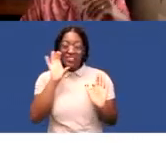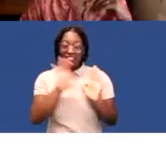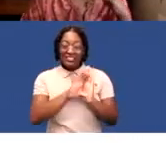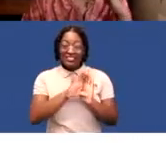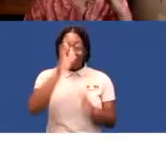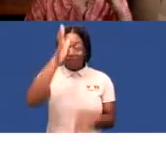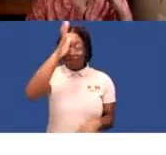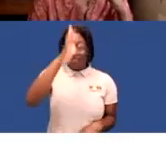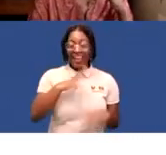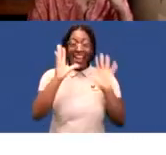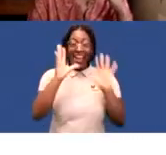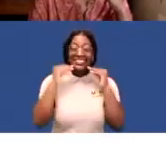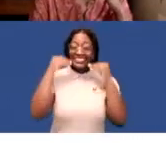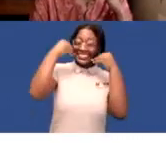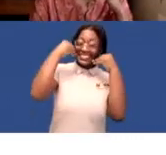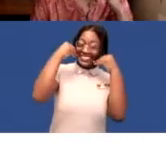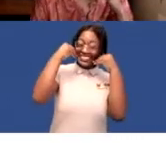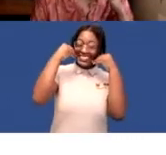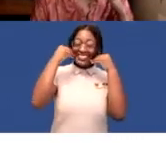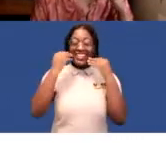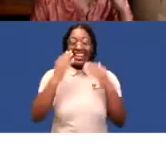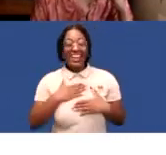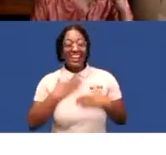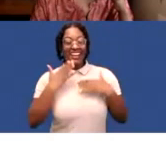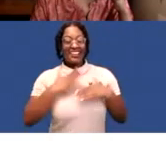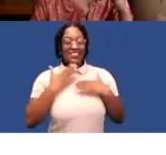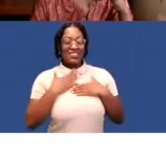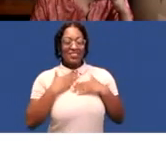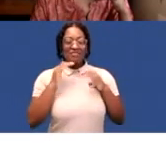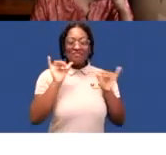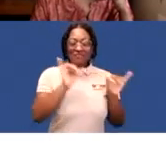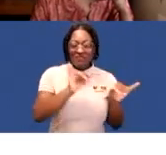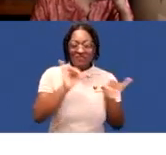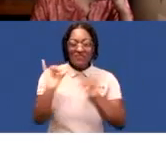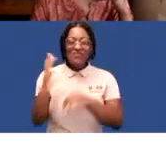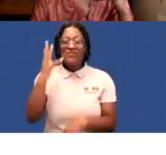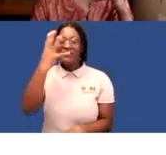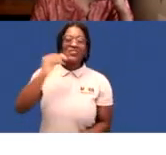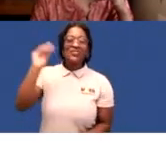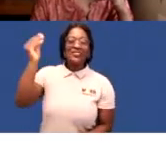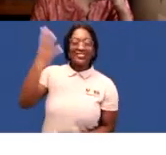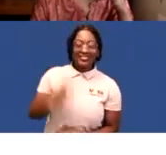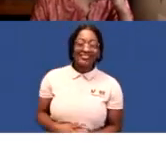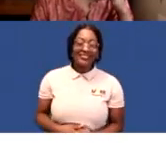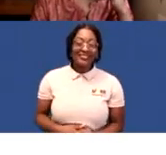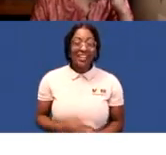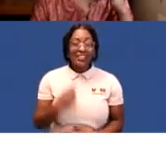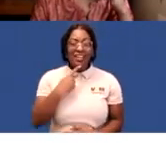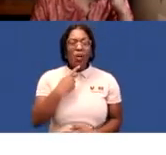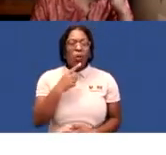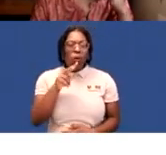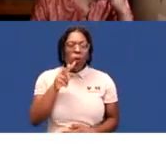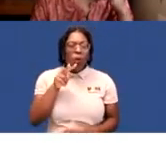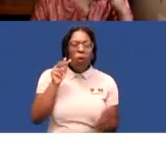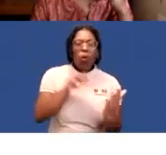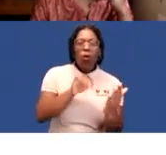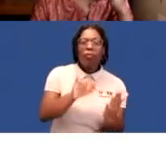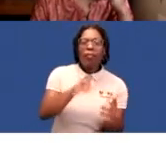see joy and happiness. I see lines around his mouth that says he smiles a lot. His skin looks so soft to touch. That's why he looks beautiful to